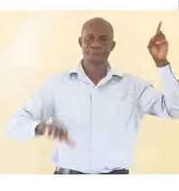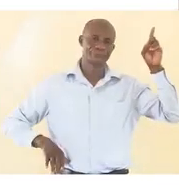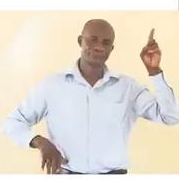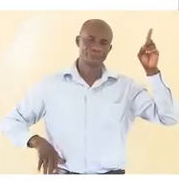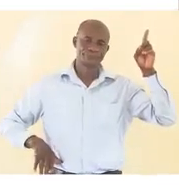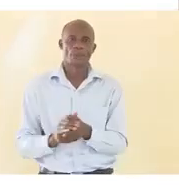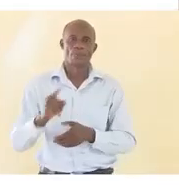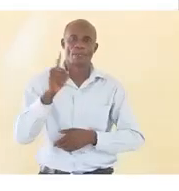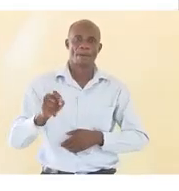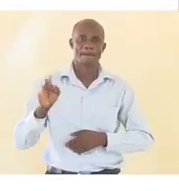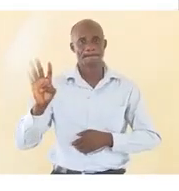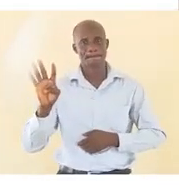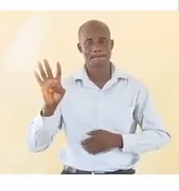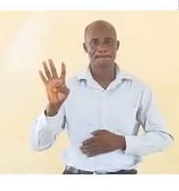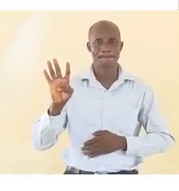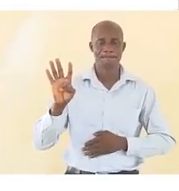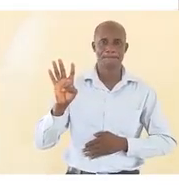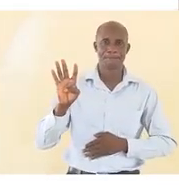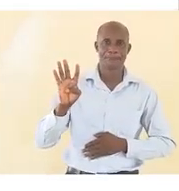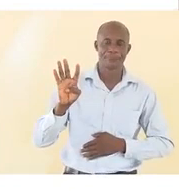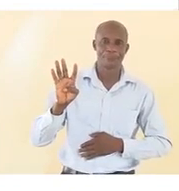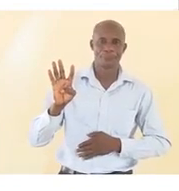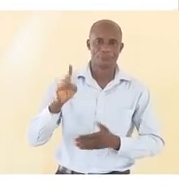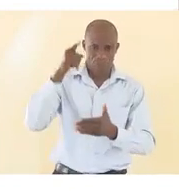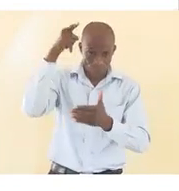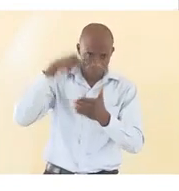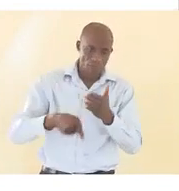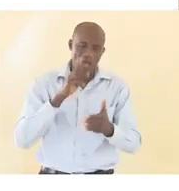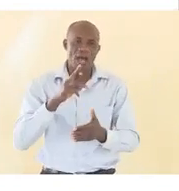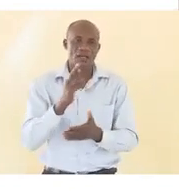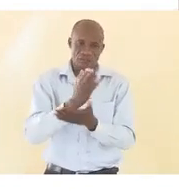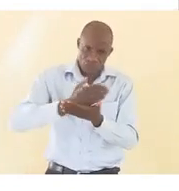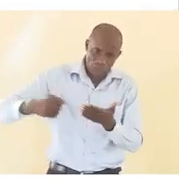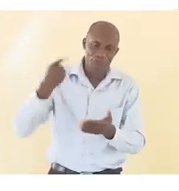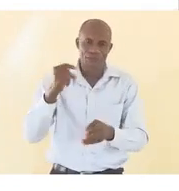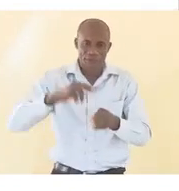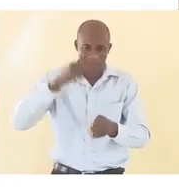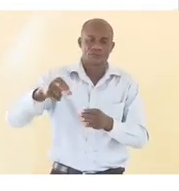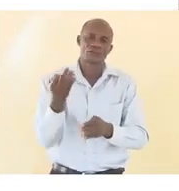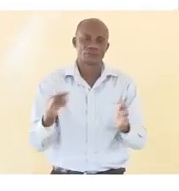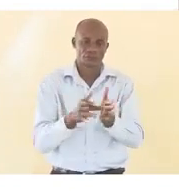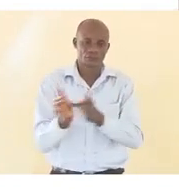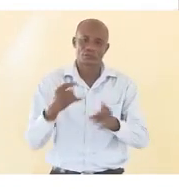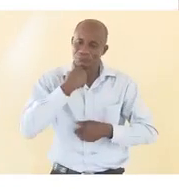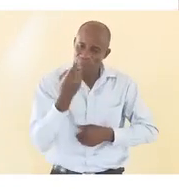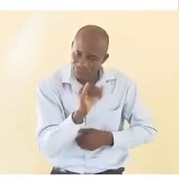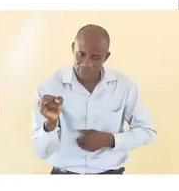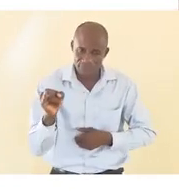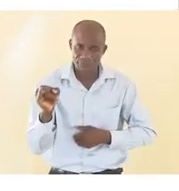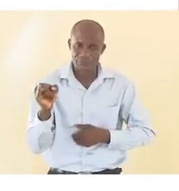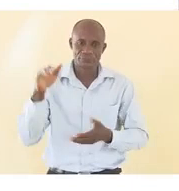Christ. Question four. What are some of the implications of Jesus'